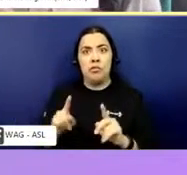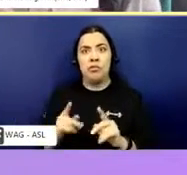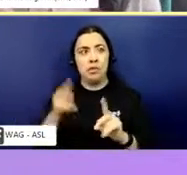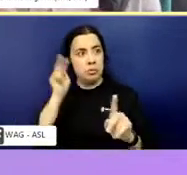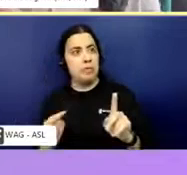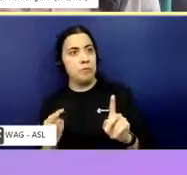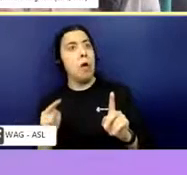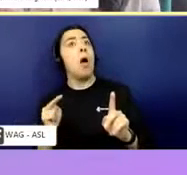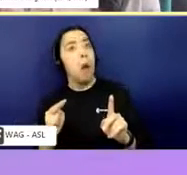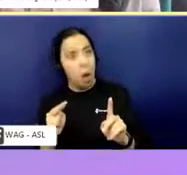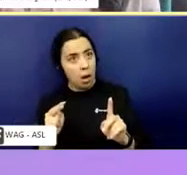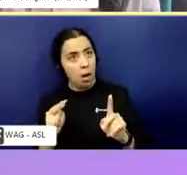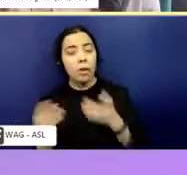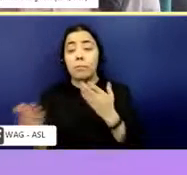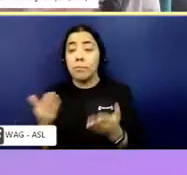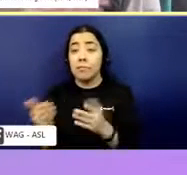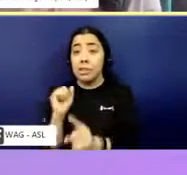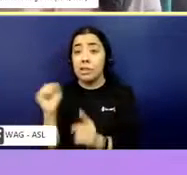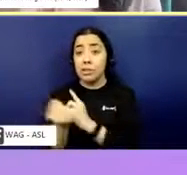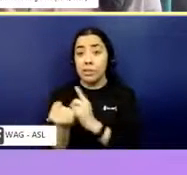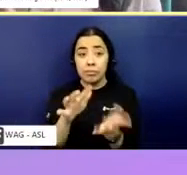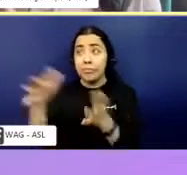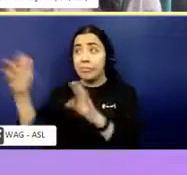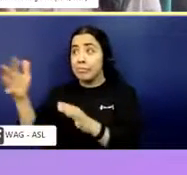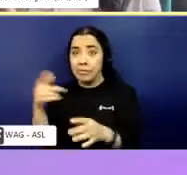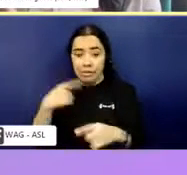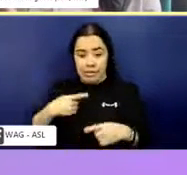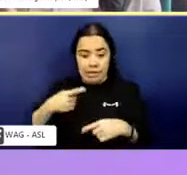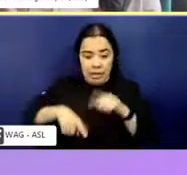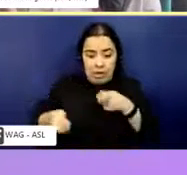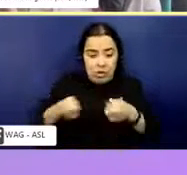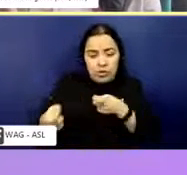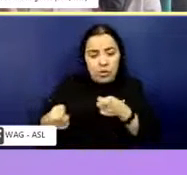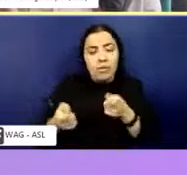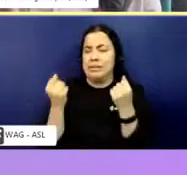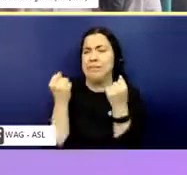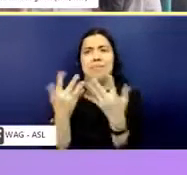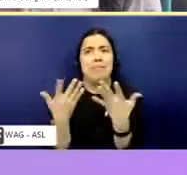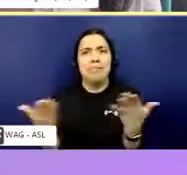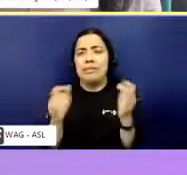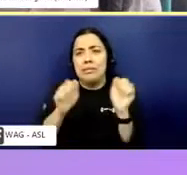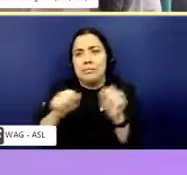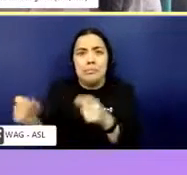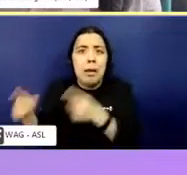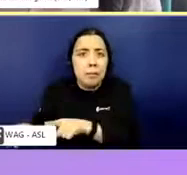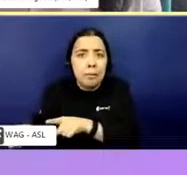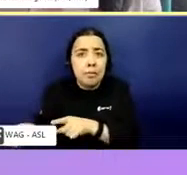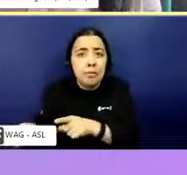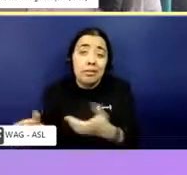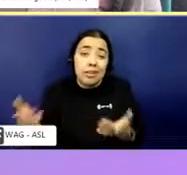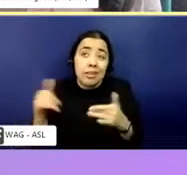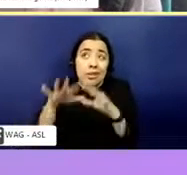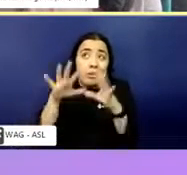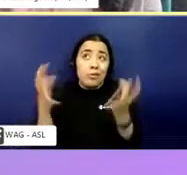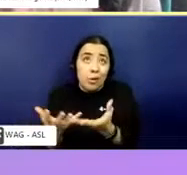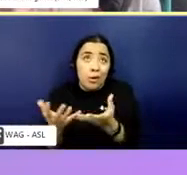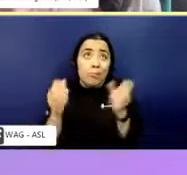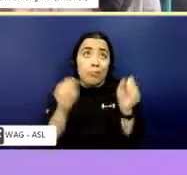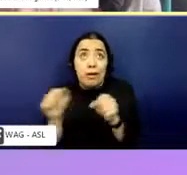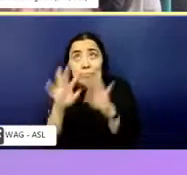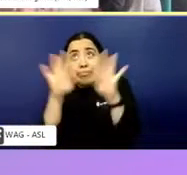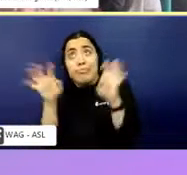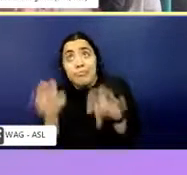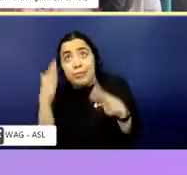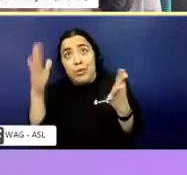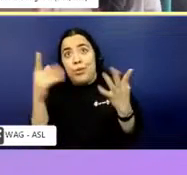be a situation outside of your control. There's a million variables. We live in a world of variables. There's millions of